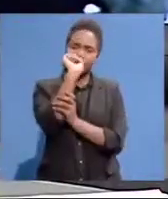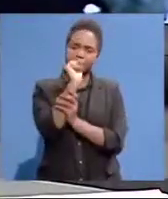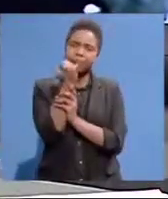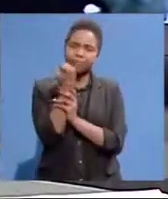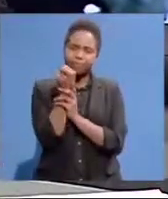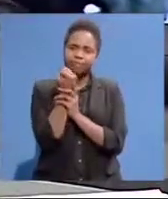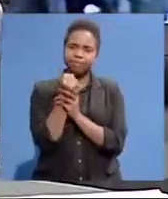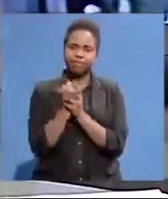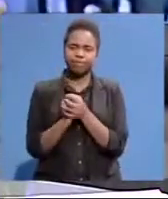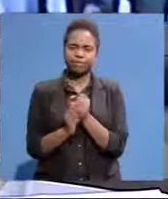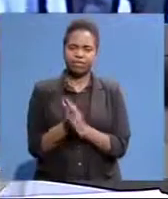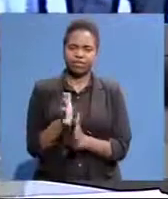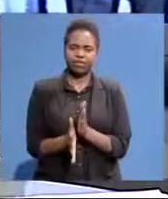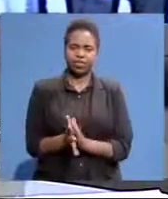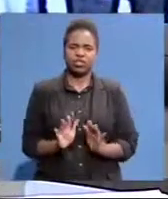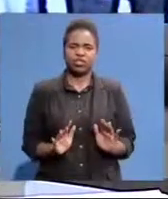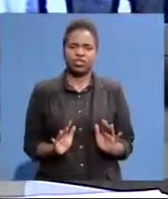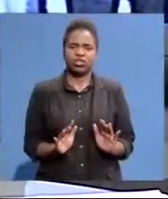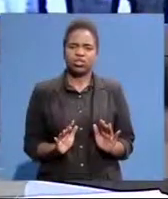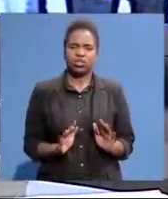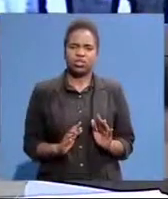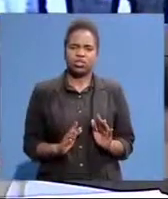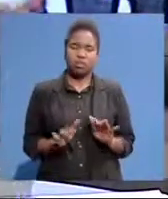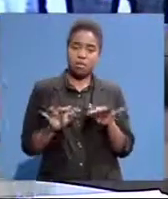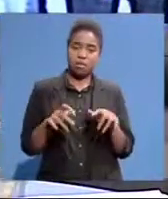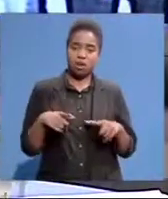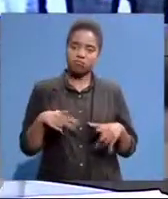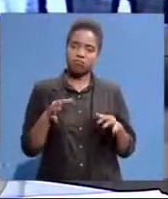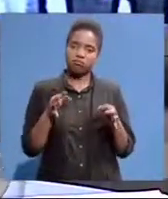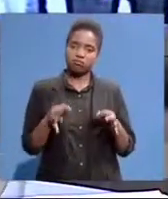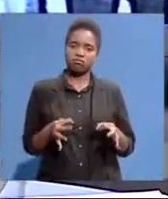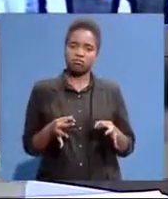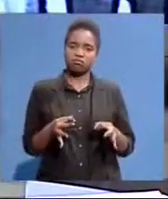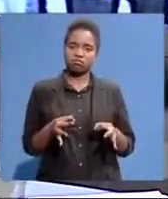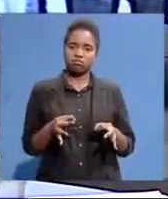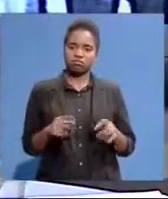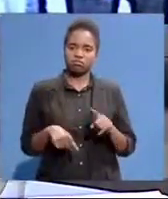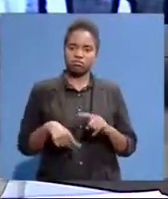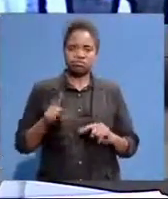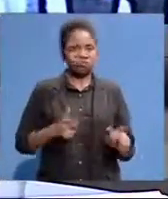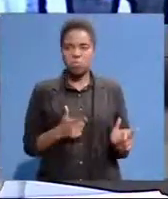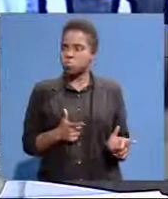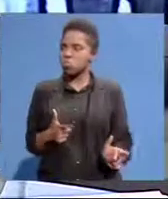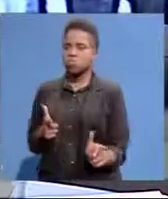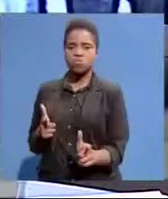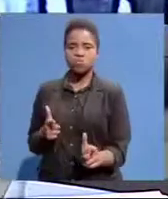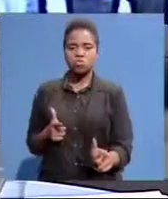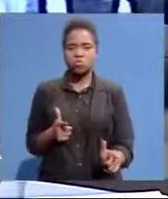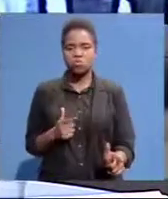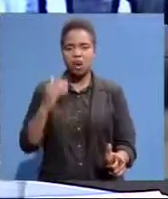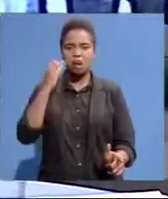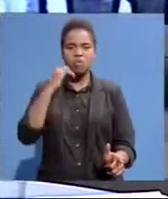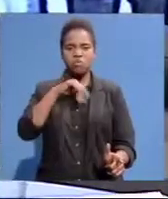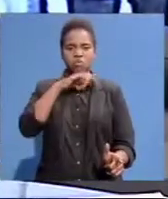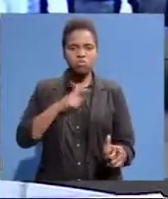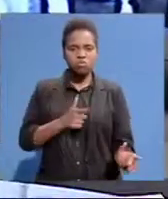think it was romantic to decide to go and carry guns. People didn't easily make